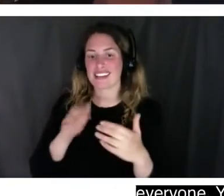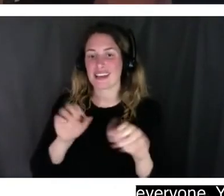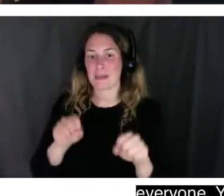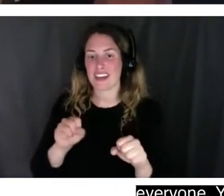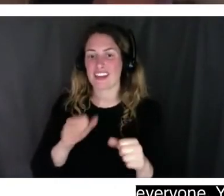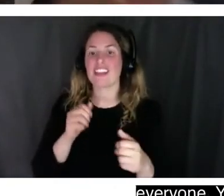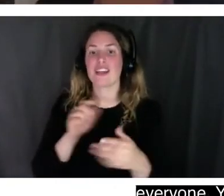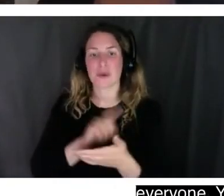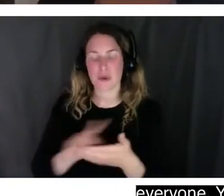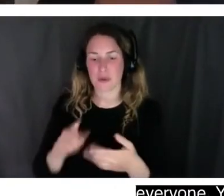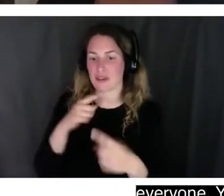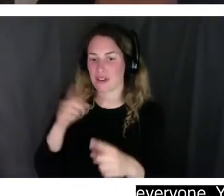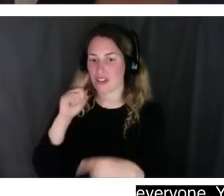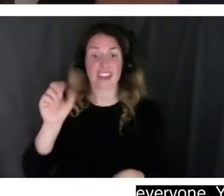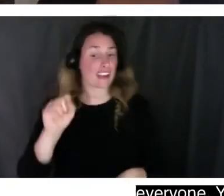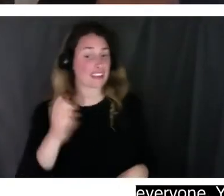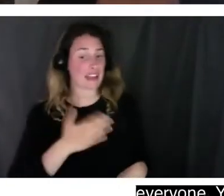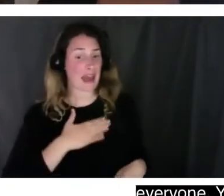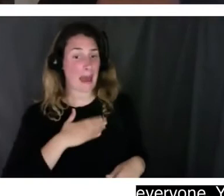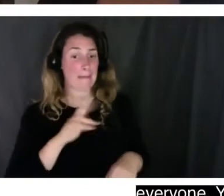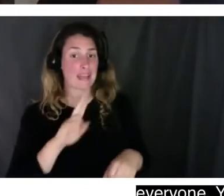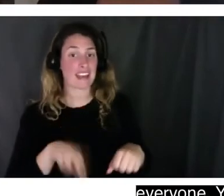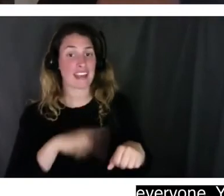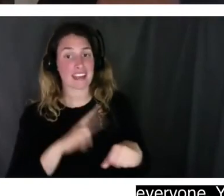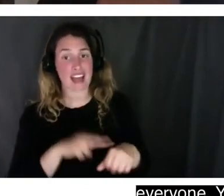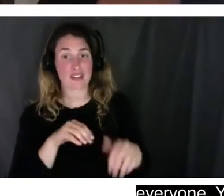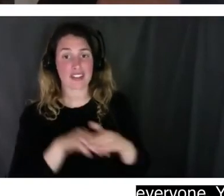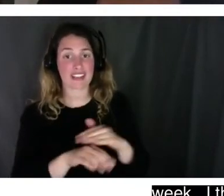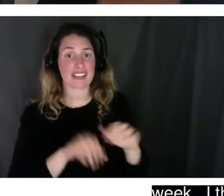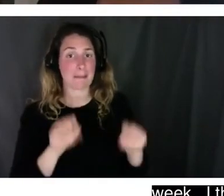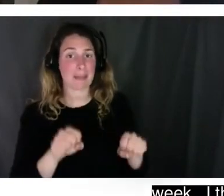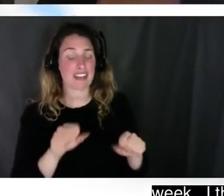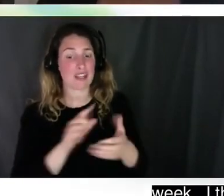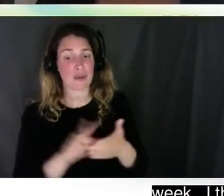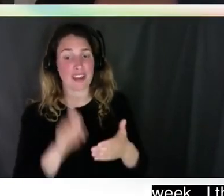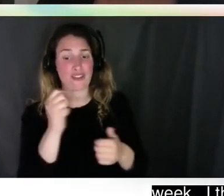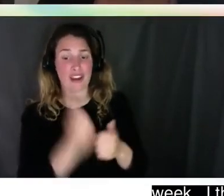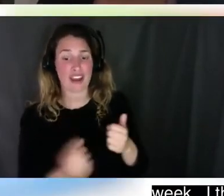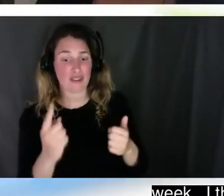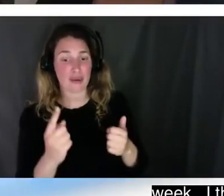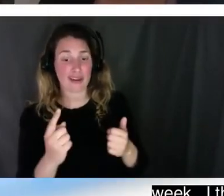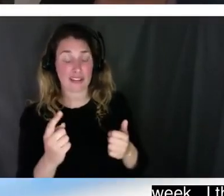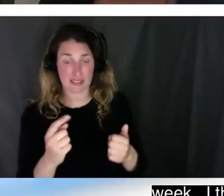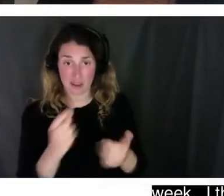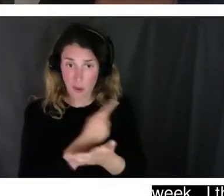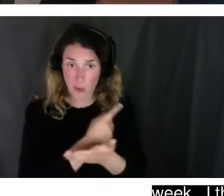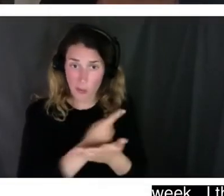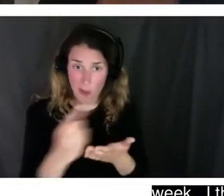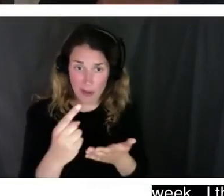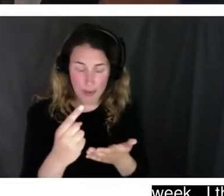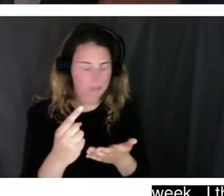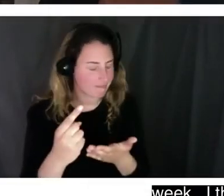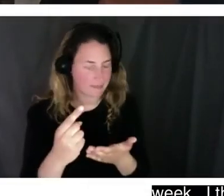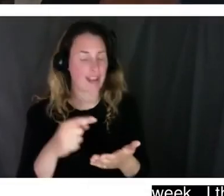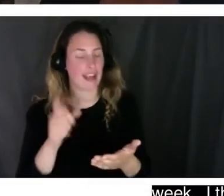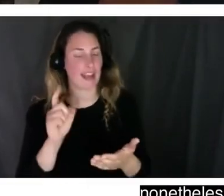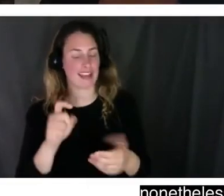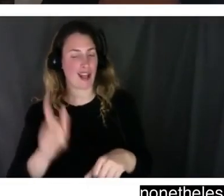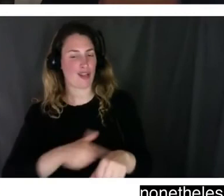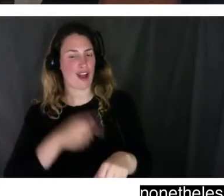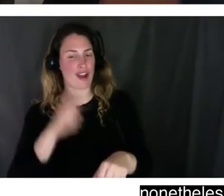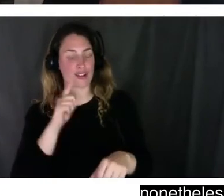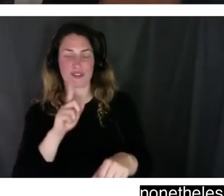to everyone. You know, it takes more than 1 week, I think, to make a difference.